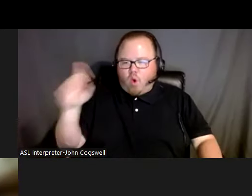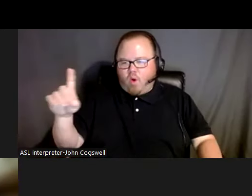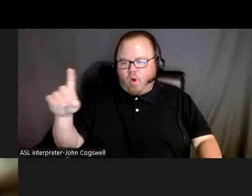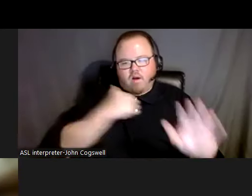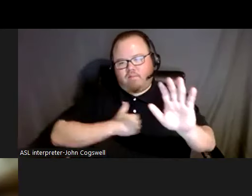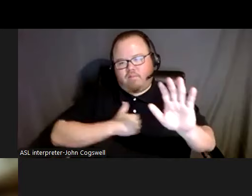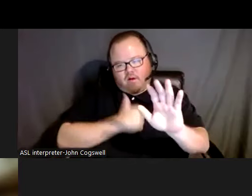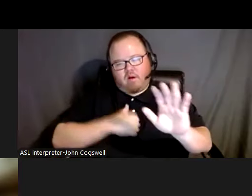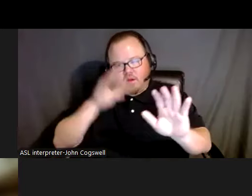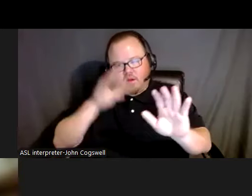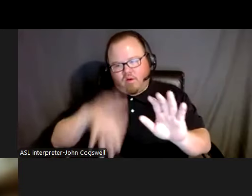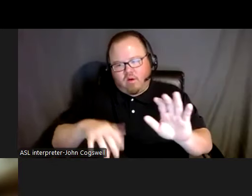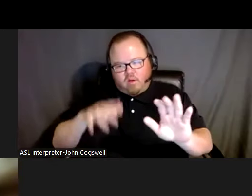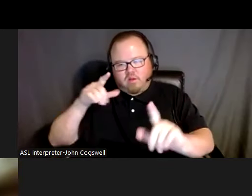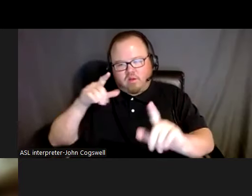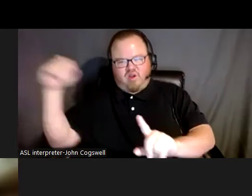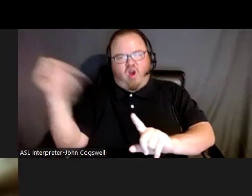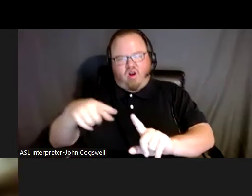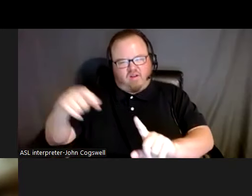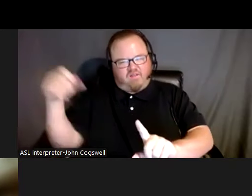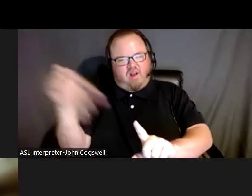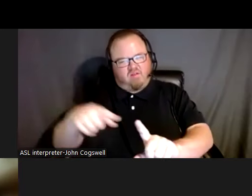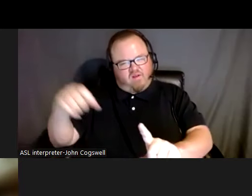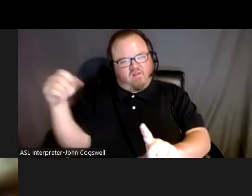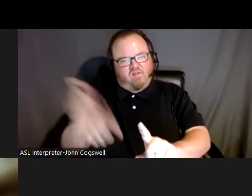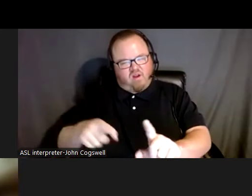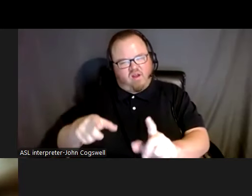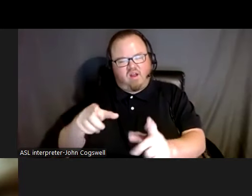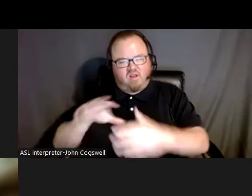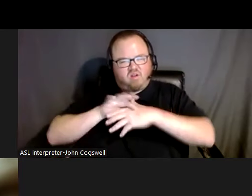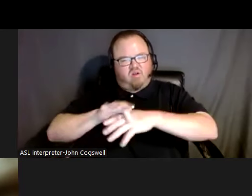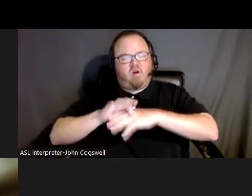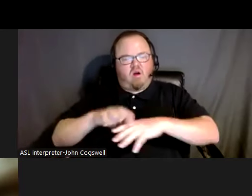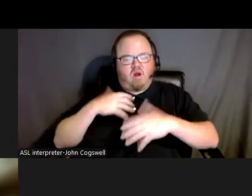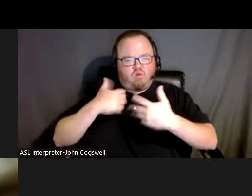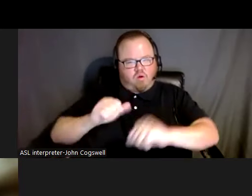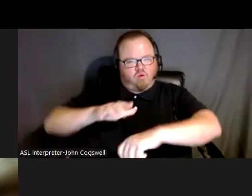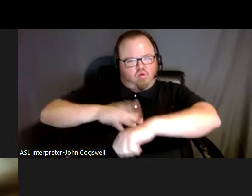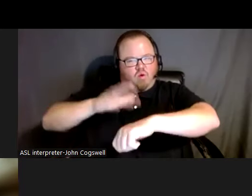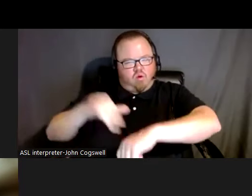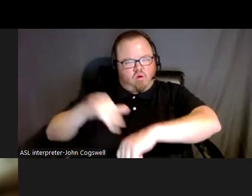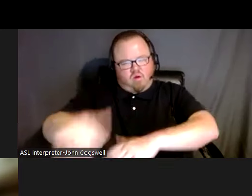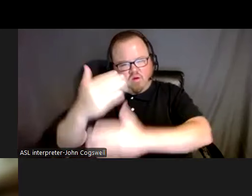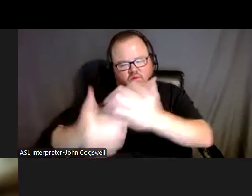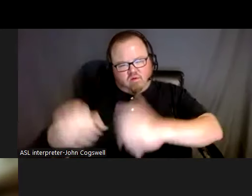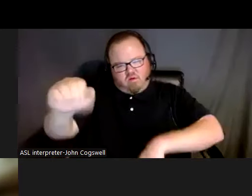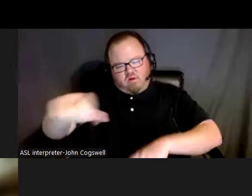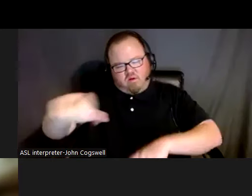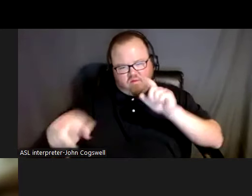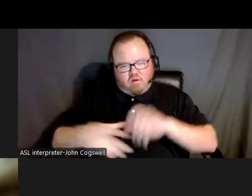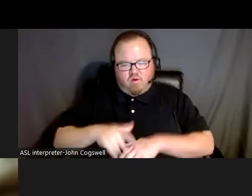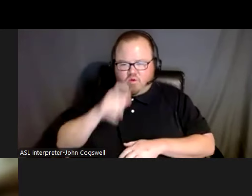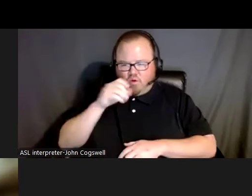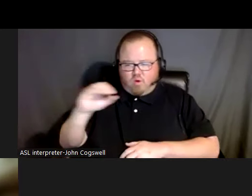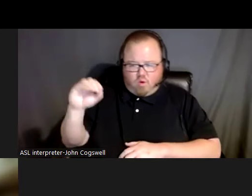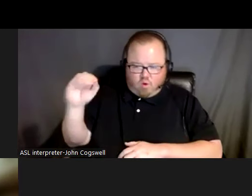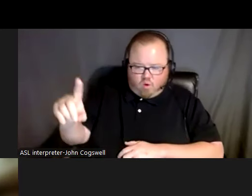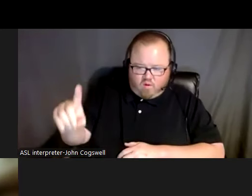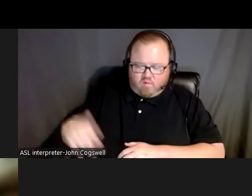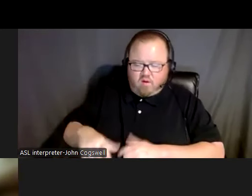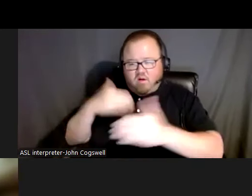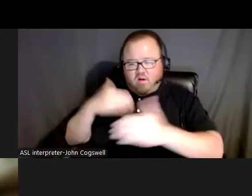This is kind of the activating content. I should have given another warning to this section of it, but who have overdosed and woken up the